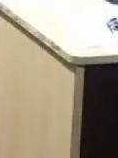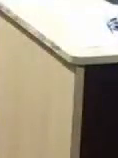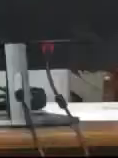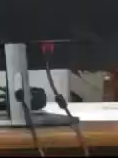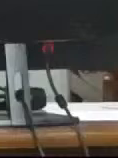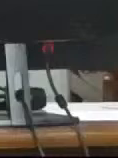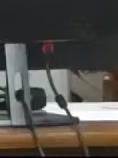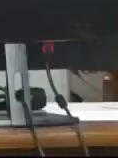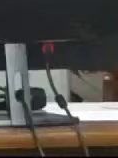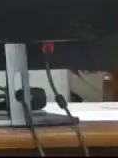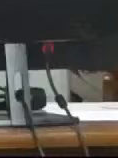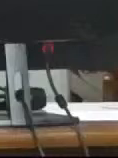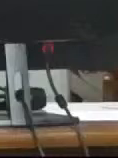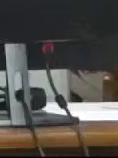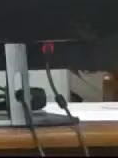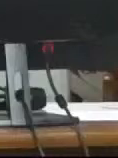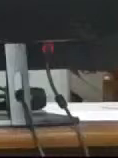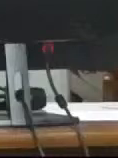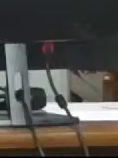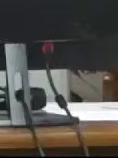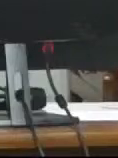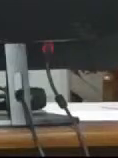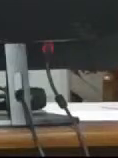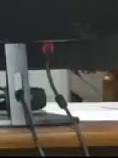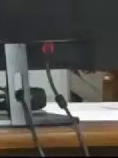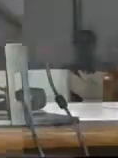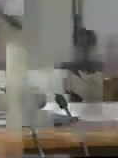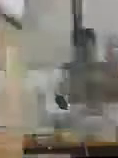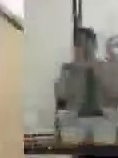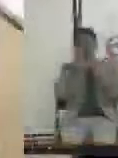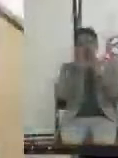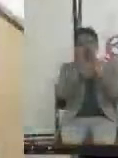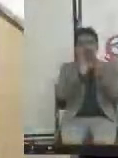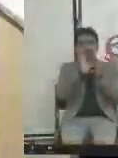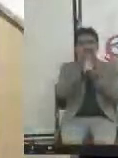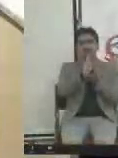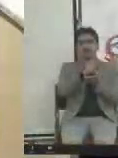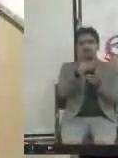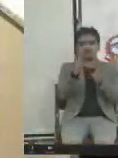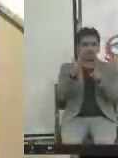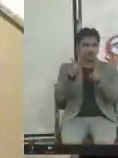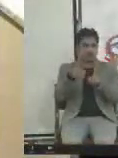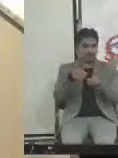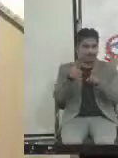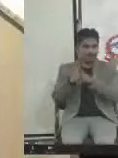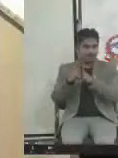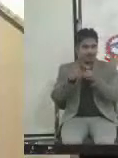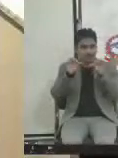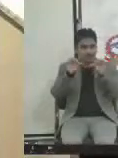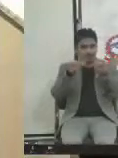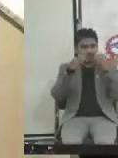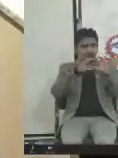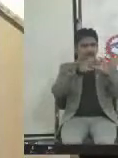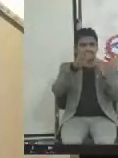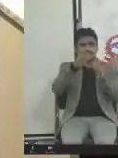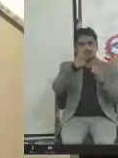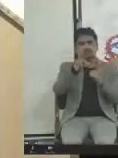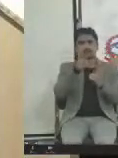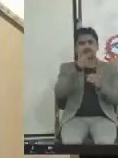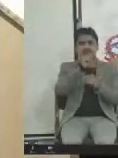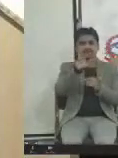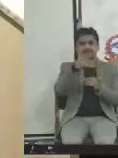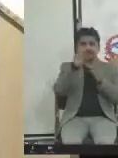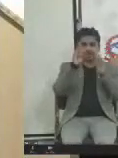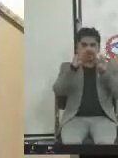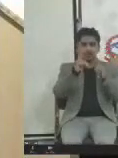to serve the effective way, the communication is very important. So thank you very much, and especially the role